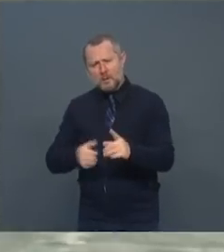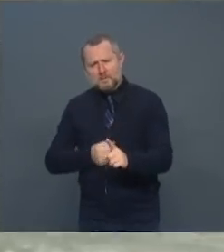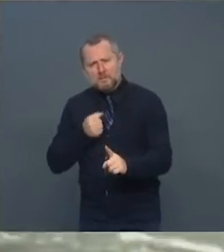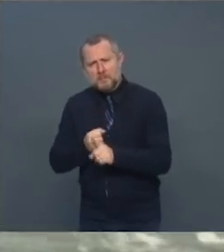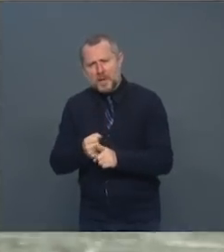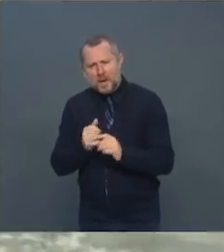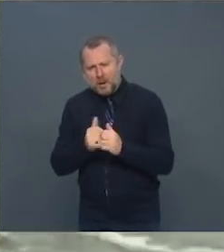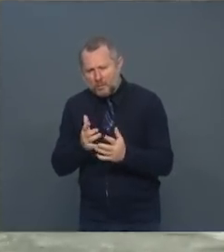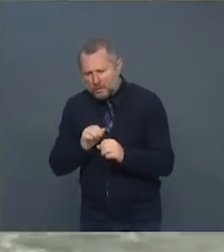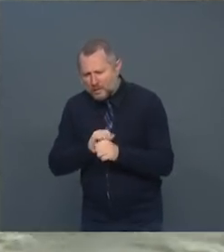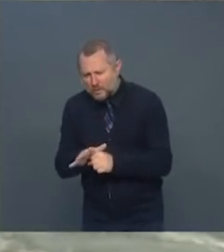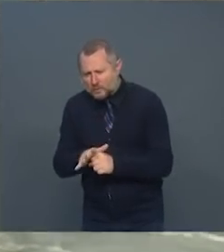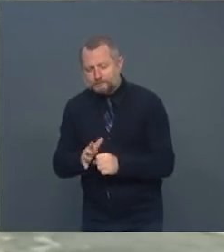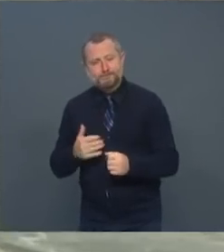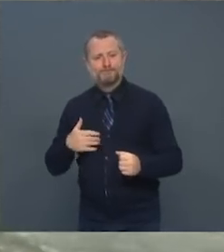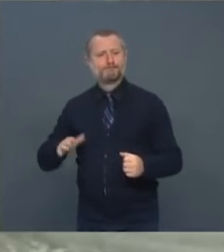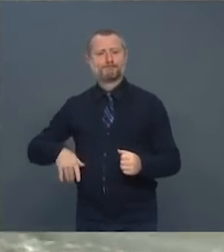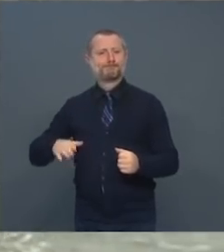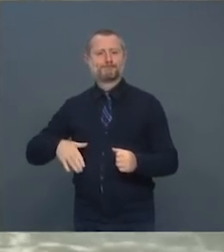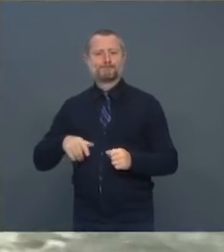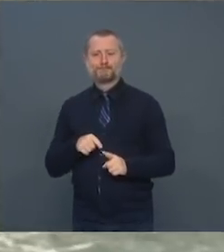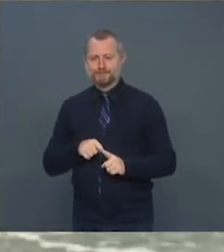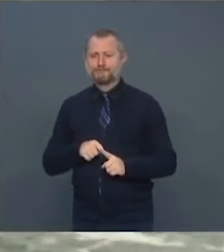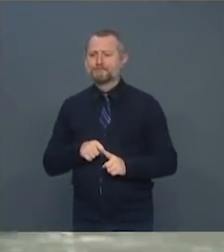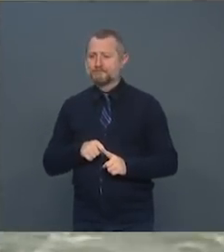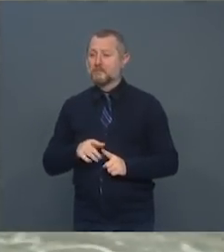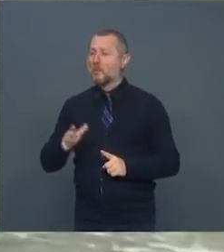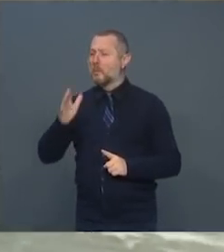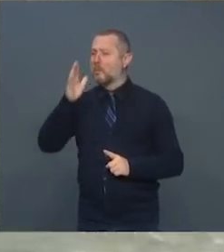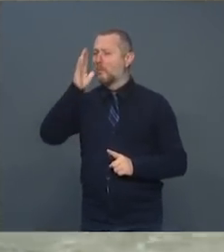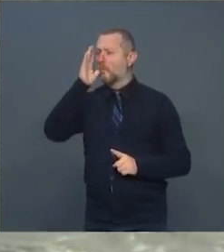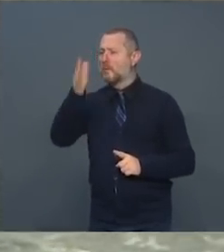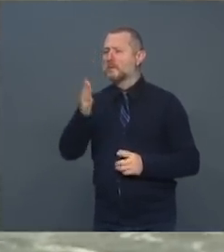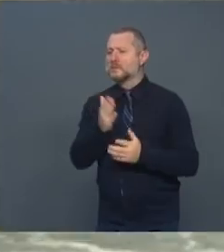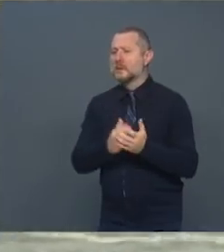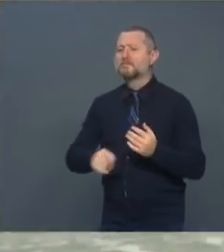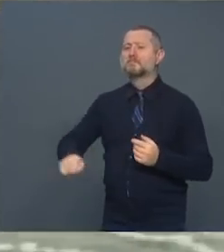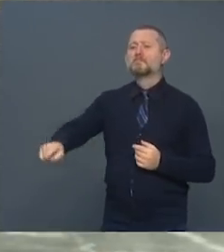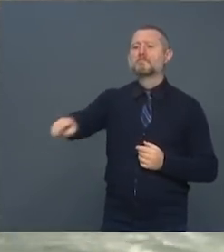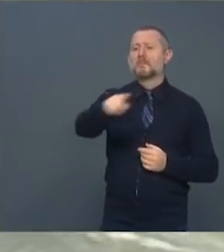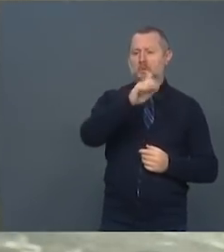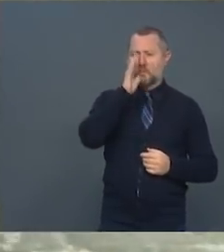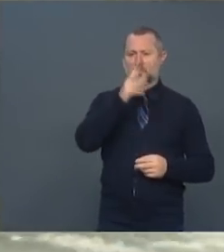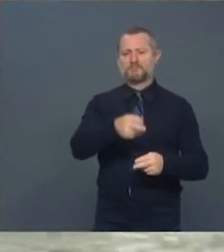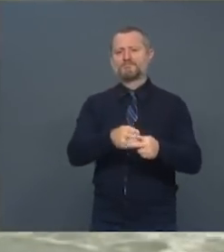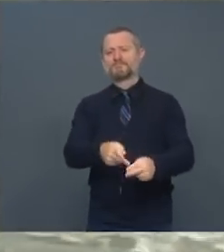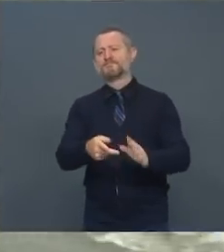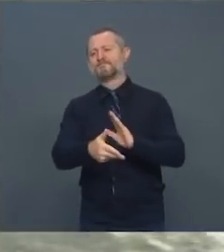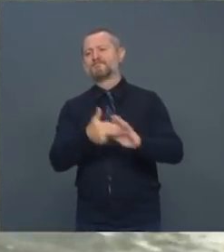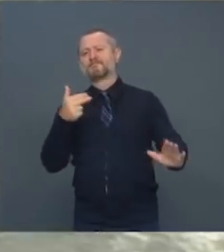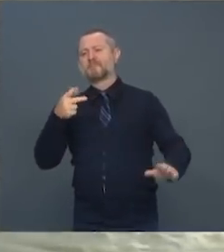gone through. There's going to be PTSD from COVID.